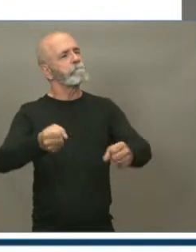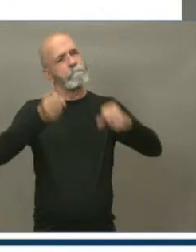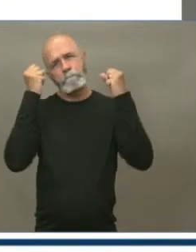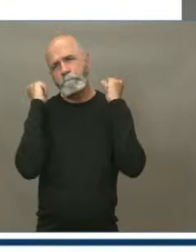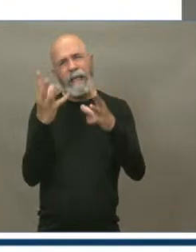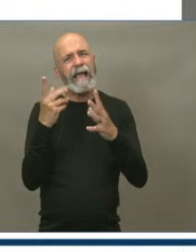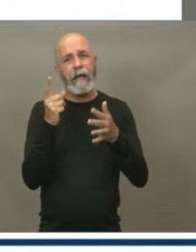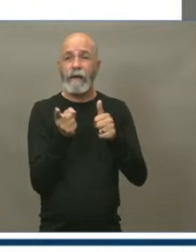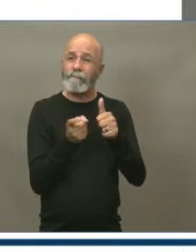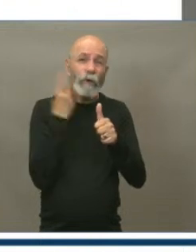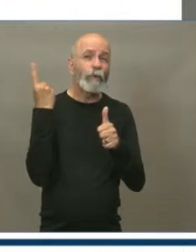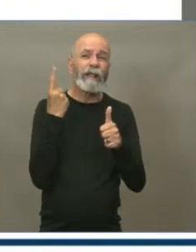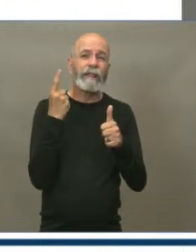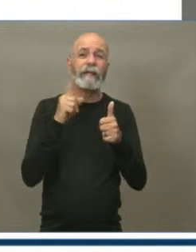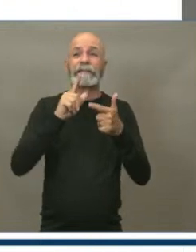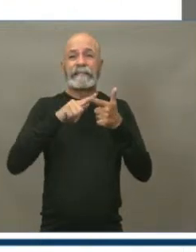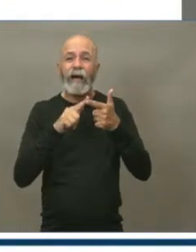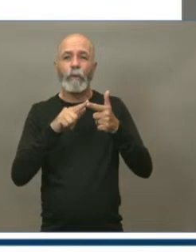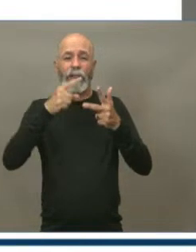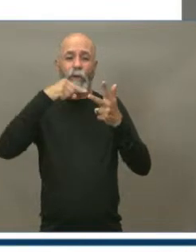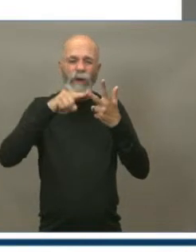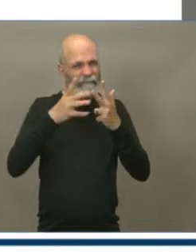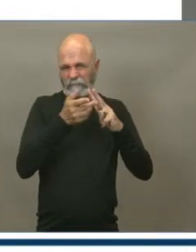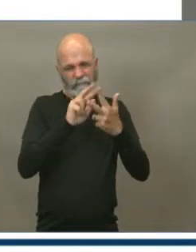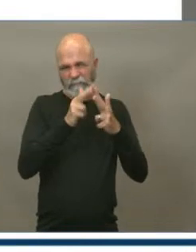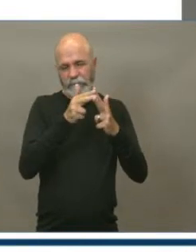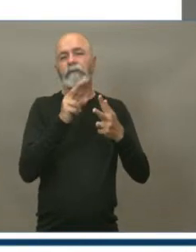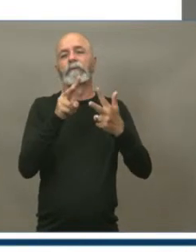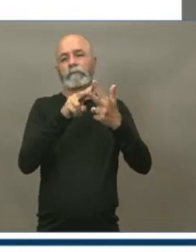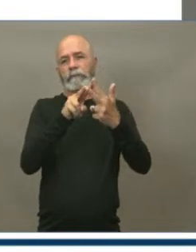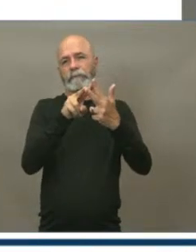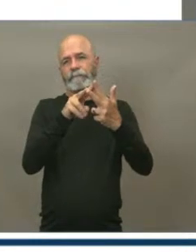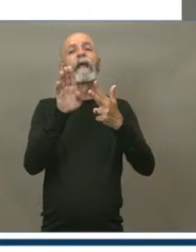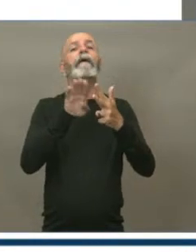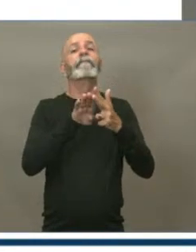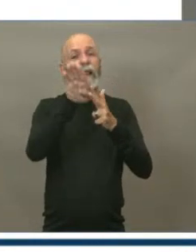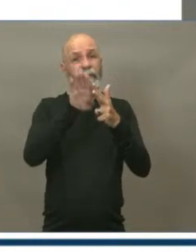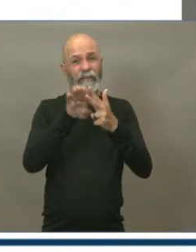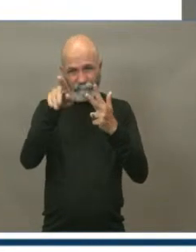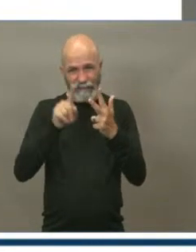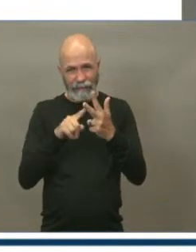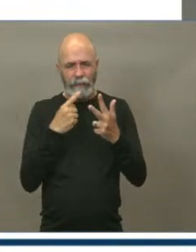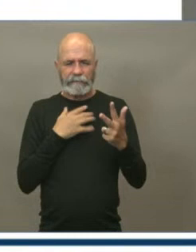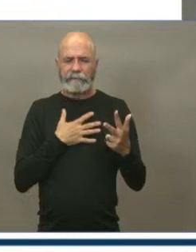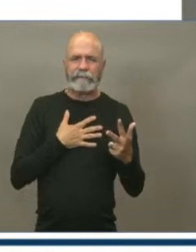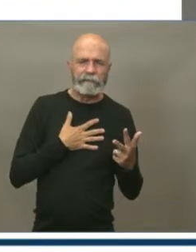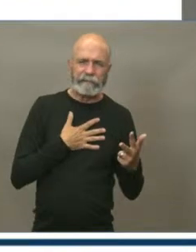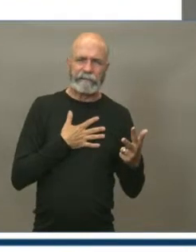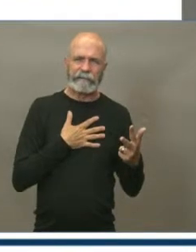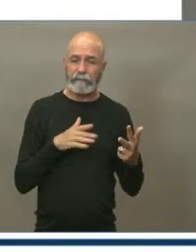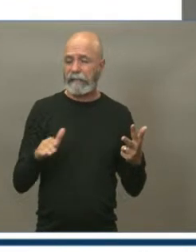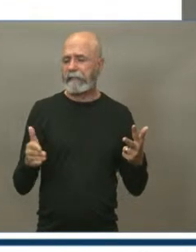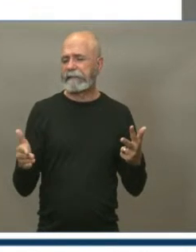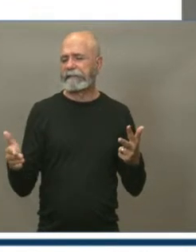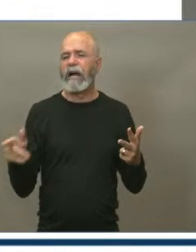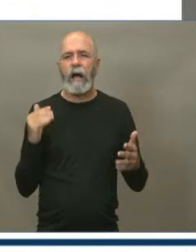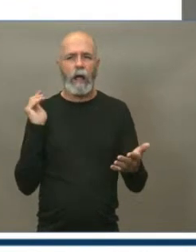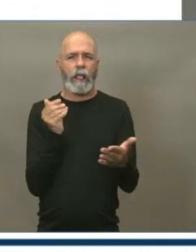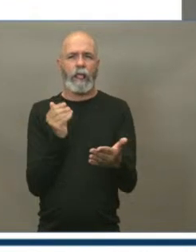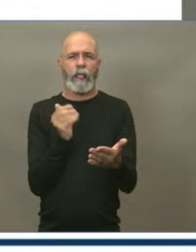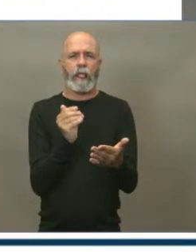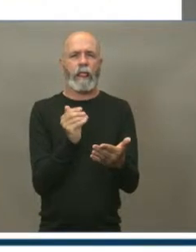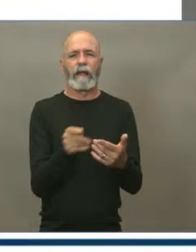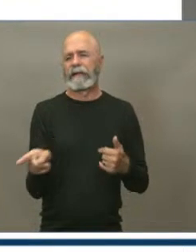and third wave of the exemptions we've given have been for compassionate for end of life situations. We've become